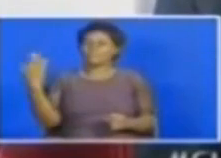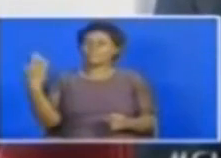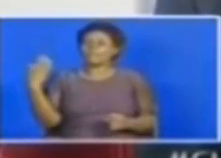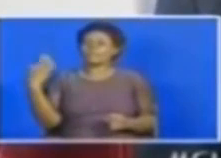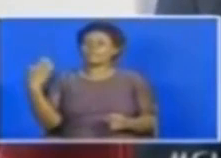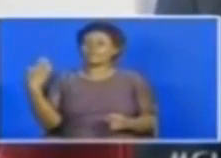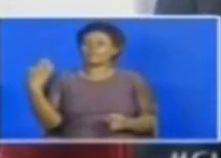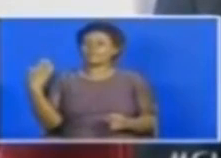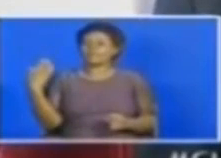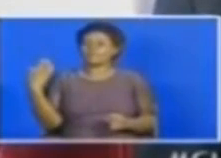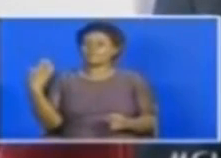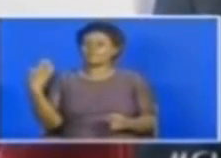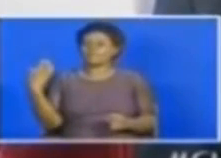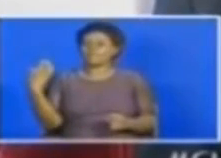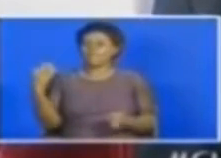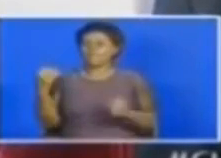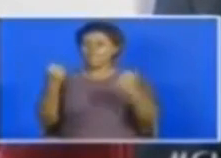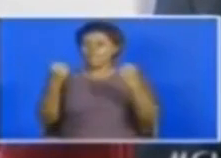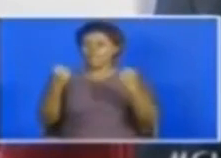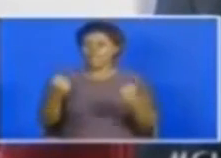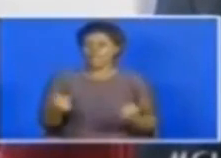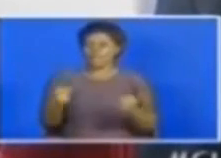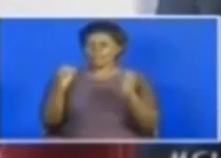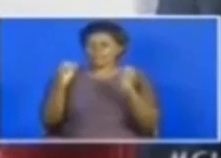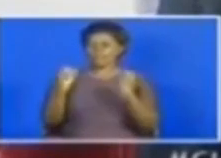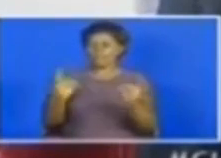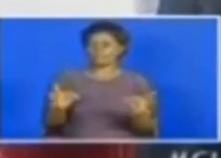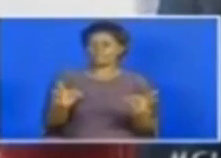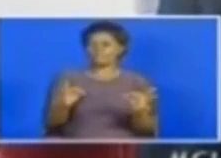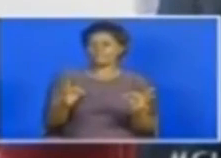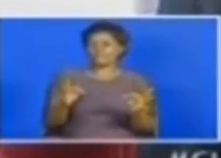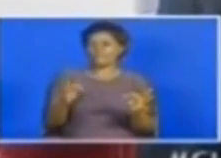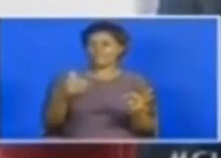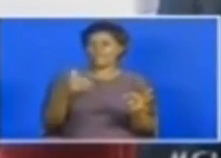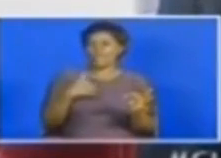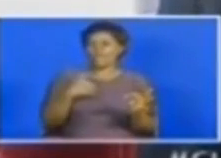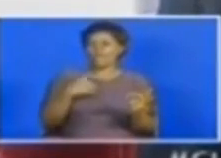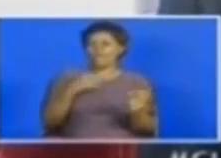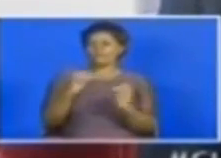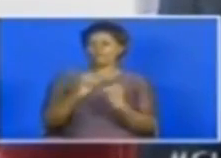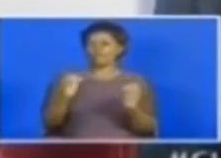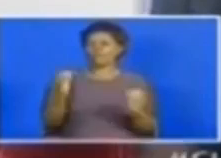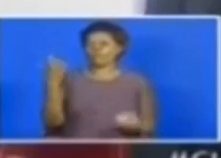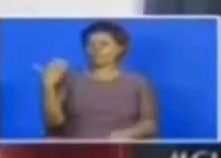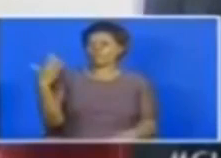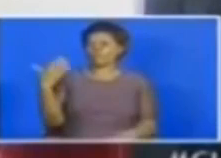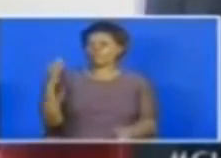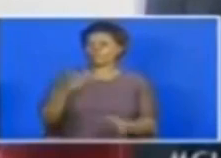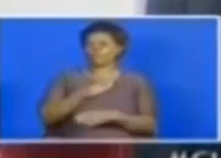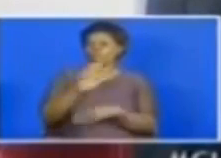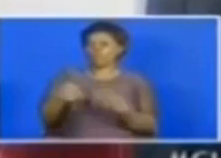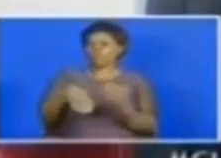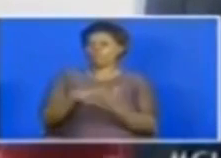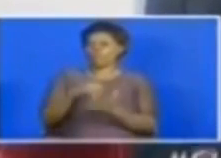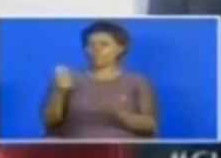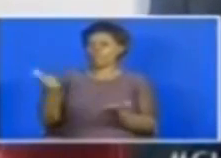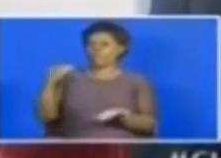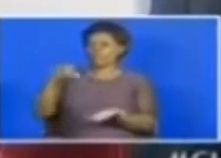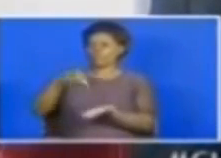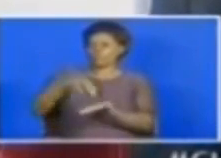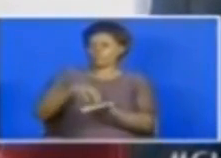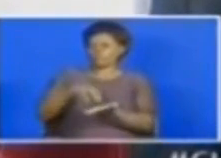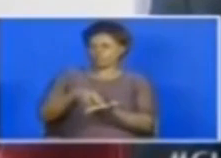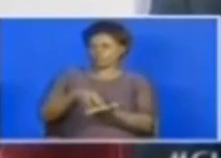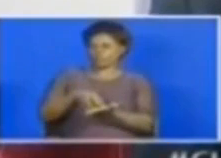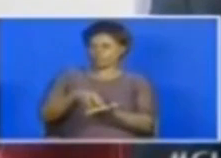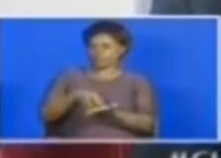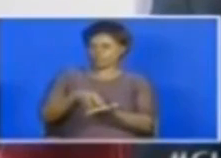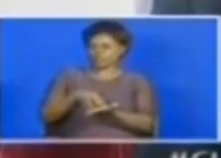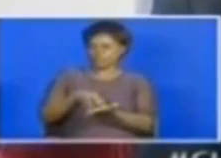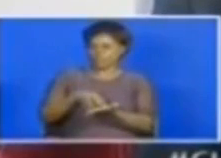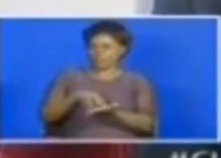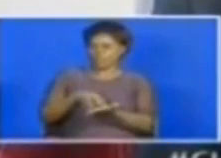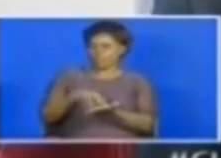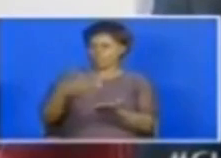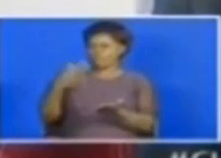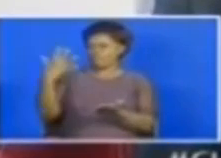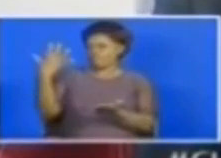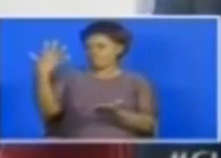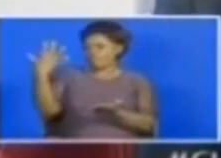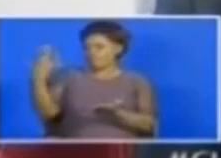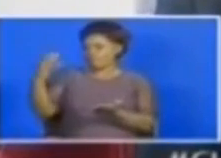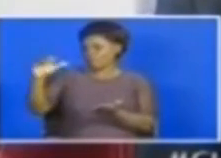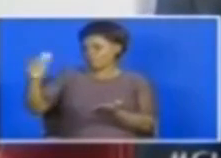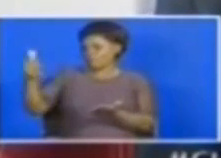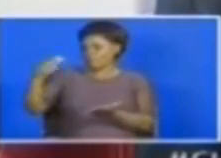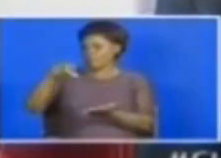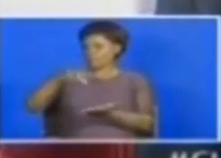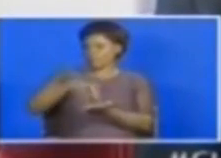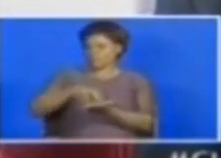here. You see, it would have been difficult, Yvonne, if we didn't have ballot papers for all the other positions. Mm-hmm. At least for all the five